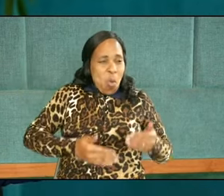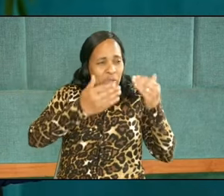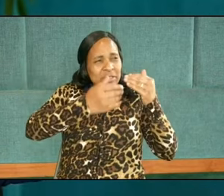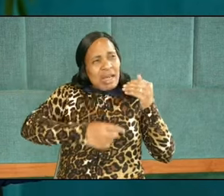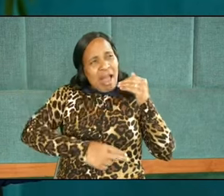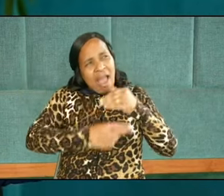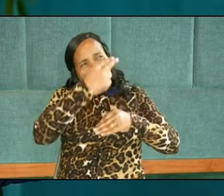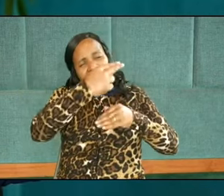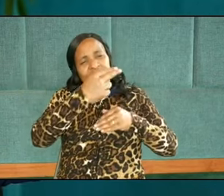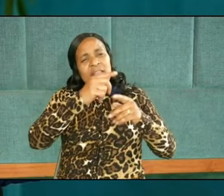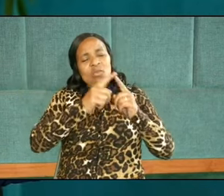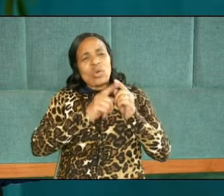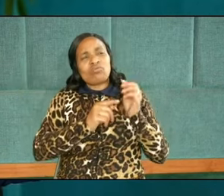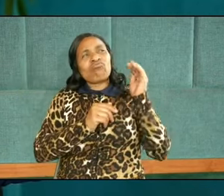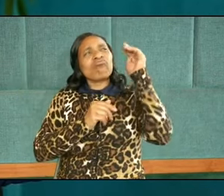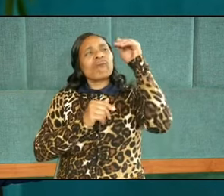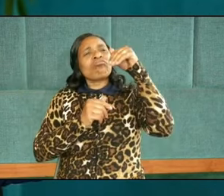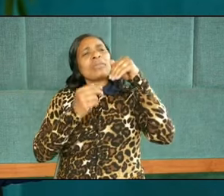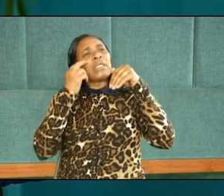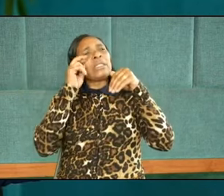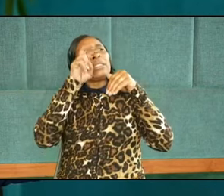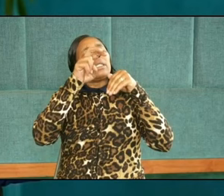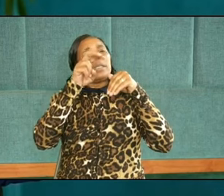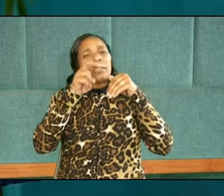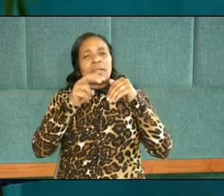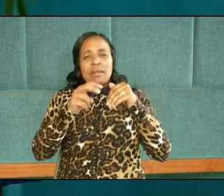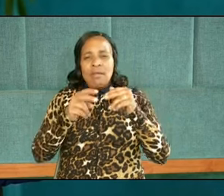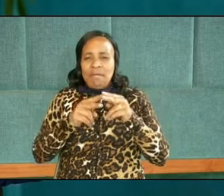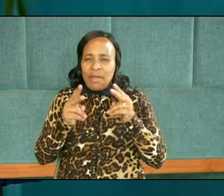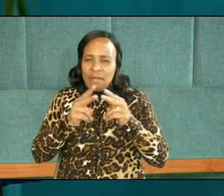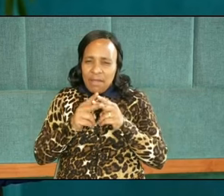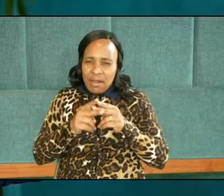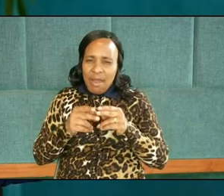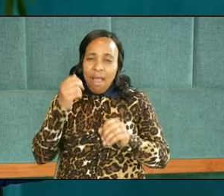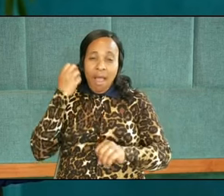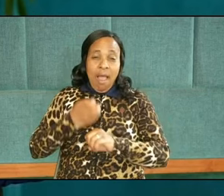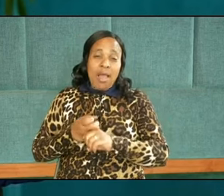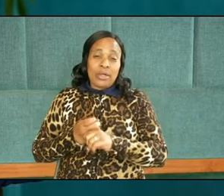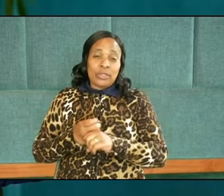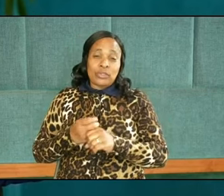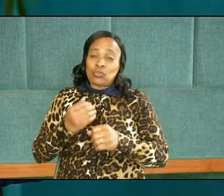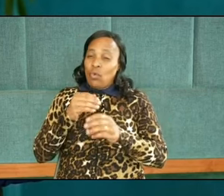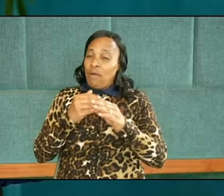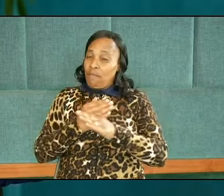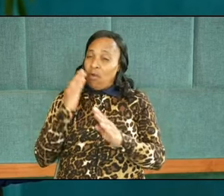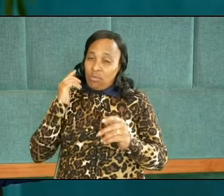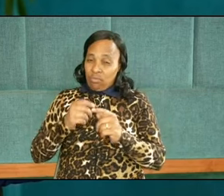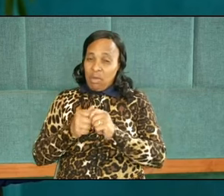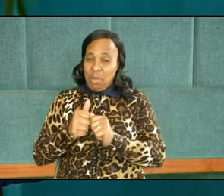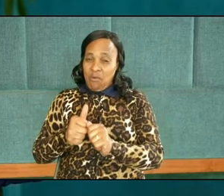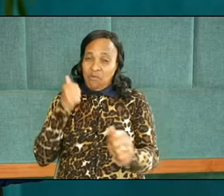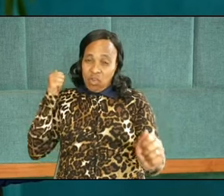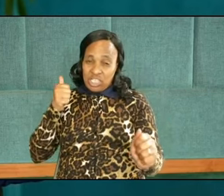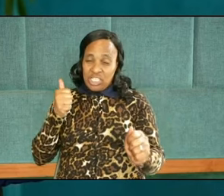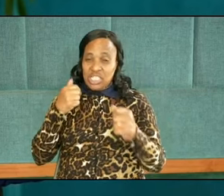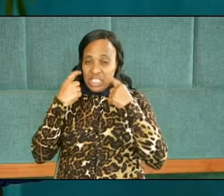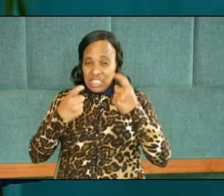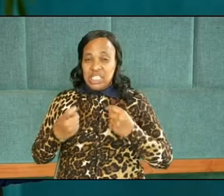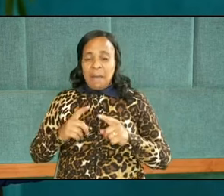high for you to see. But it's very hard to avoid seeing the prosperity of others. But if